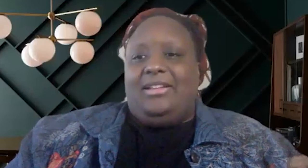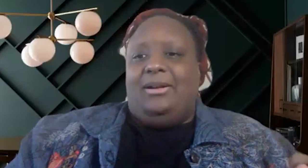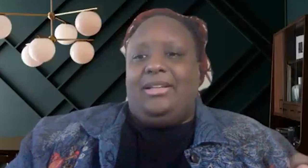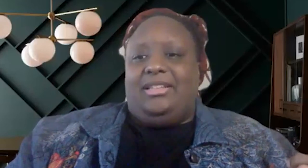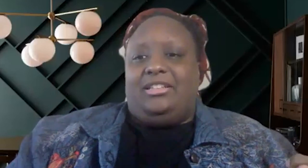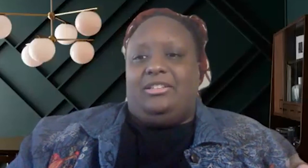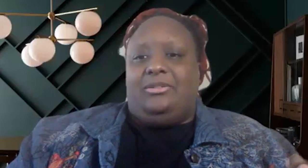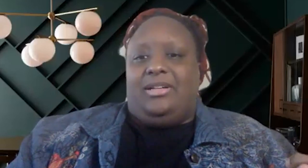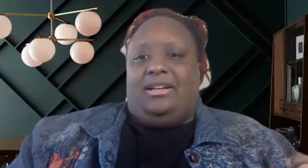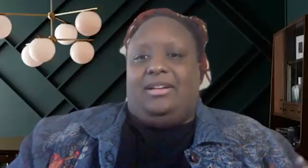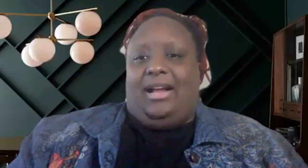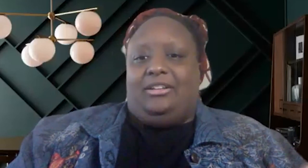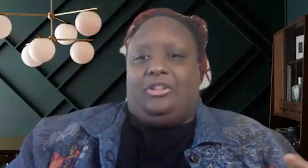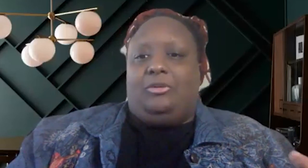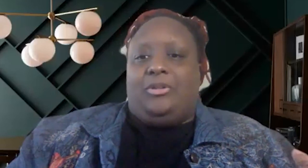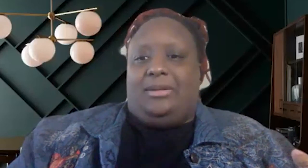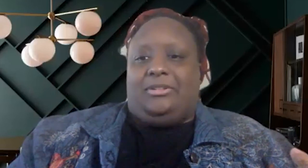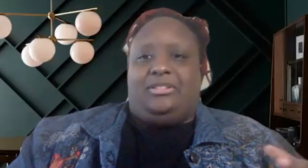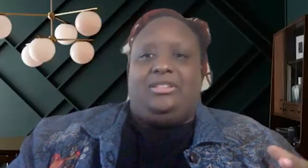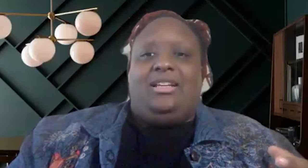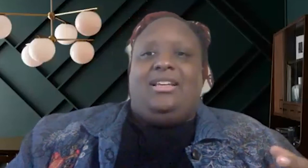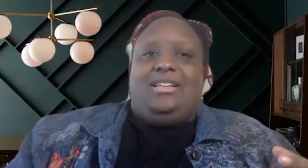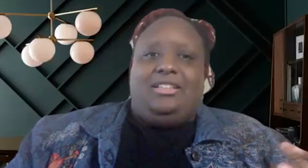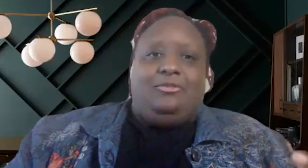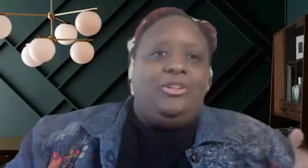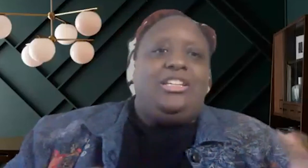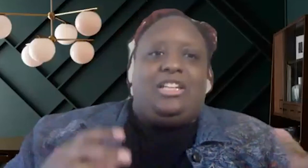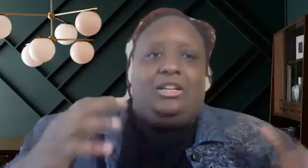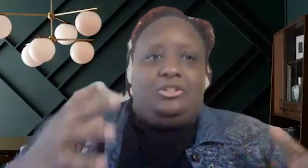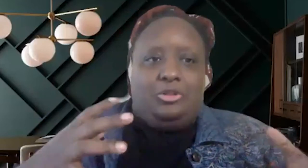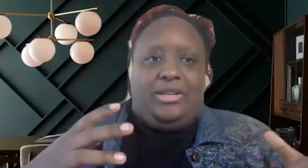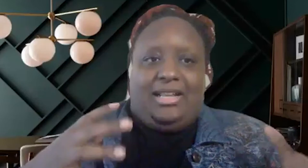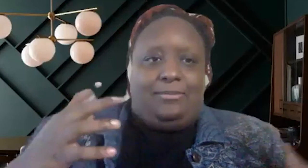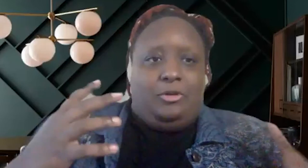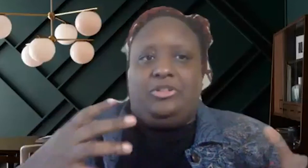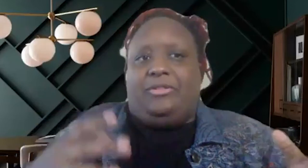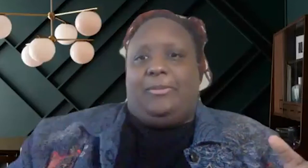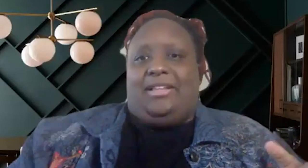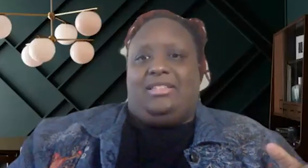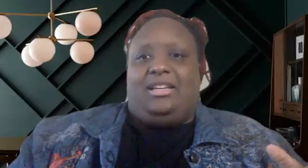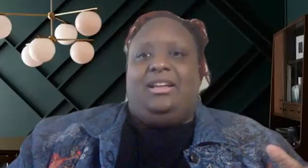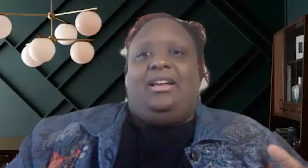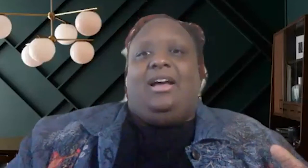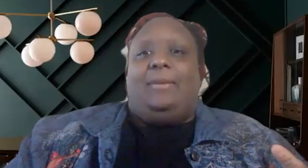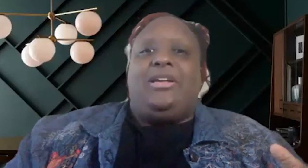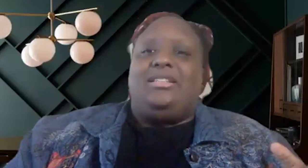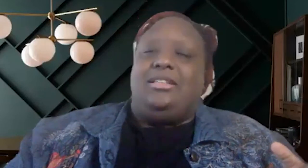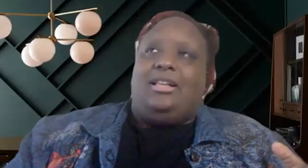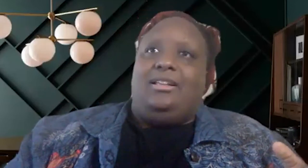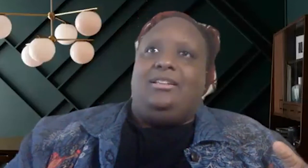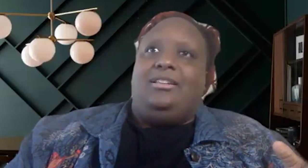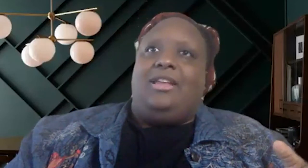Yeah, that's how I think you can act on your own perceptions, really just undoing that notion of capacity,